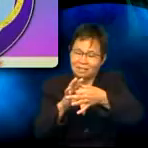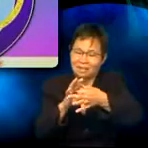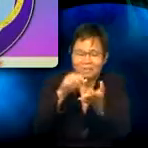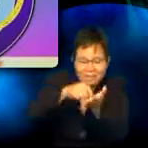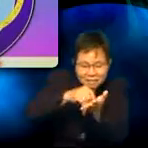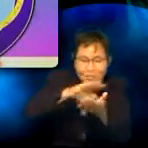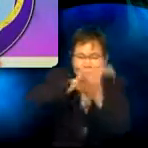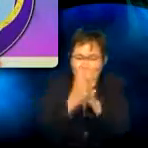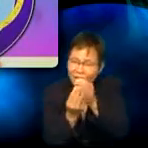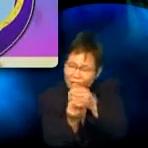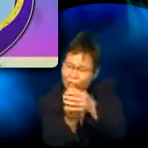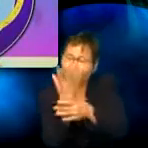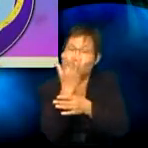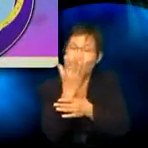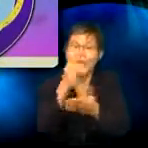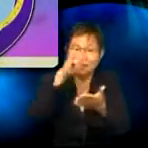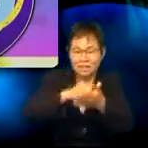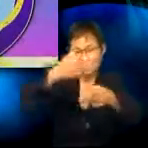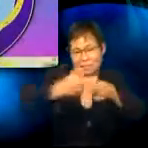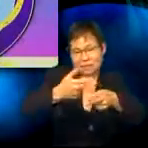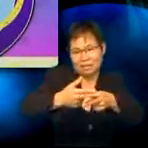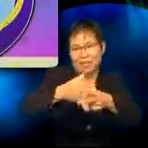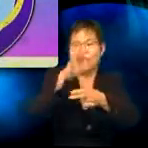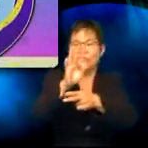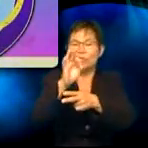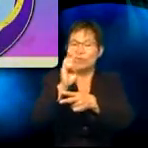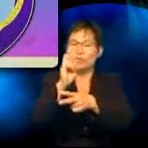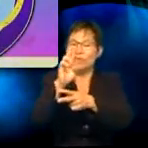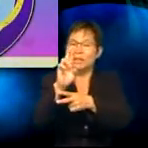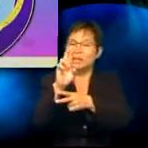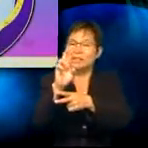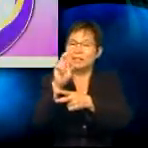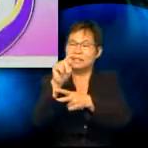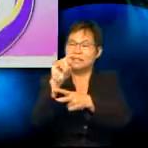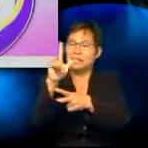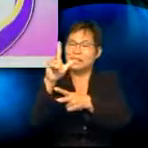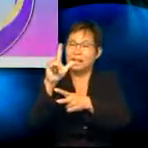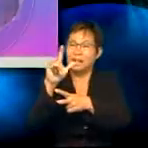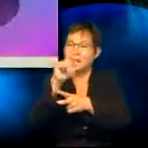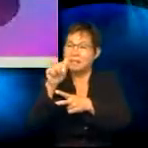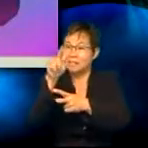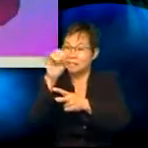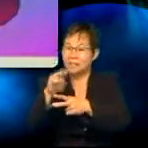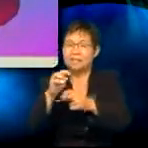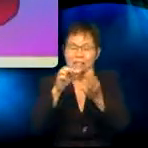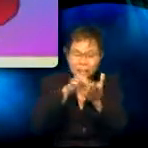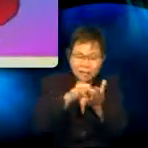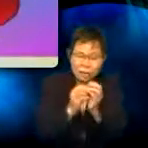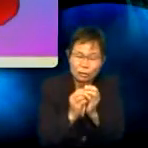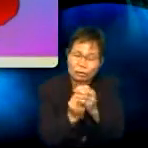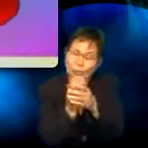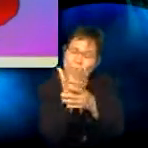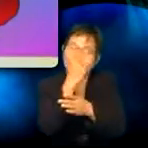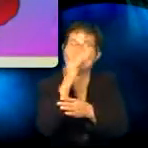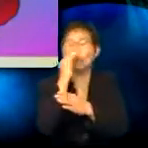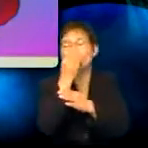grow. This is called fertilization. As the seed grows, the flower dies and